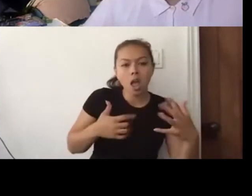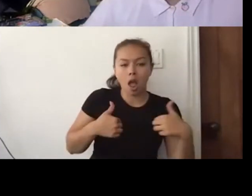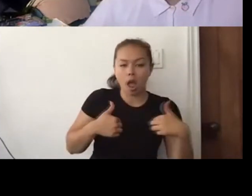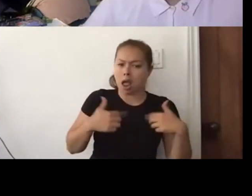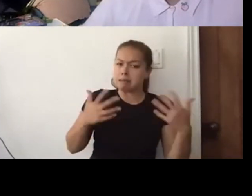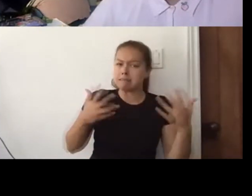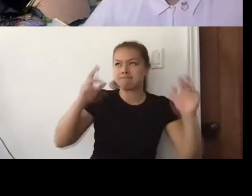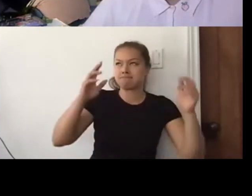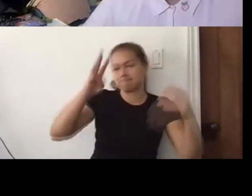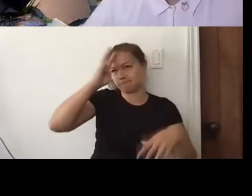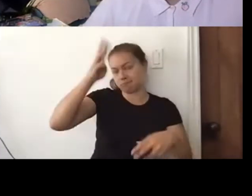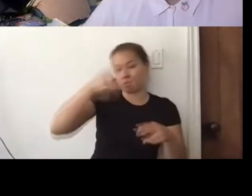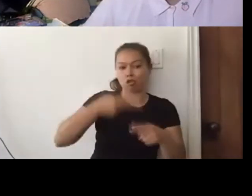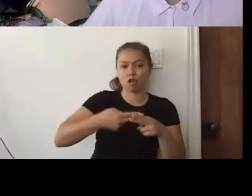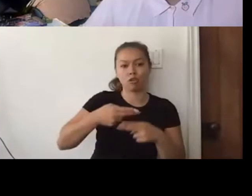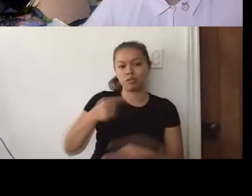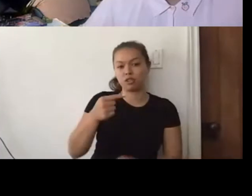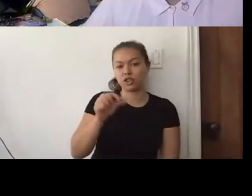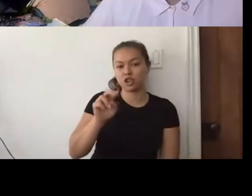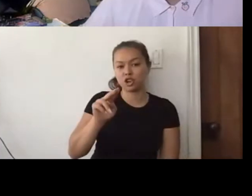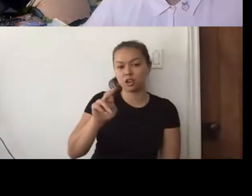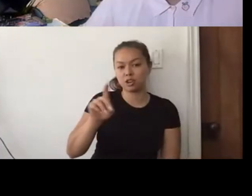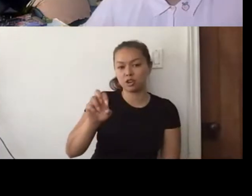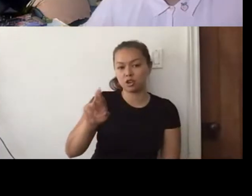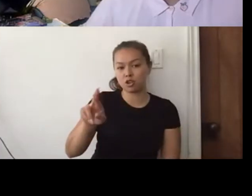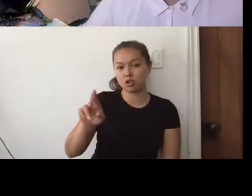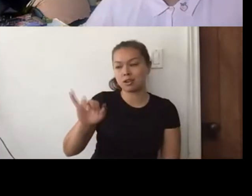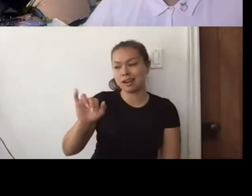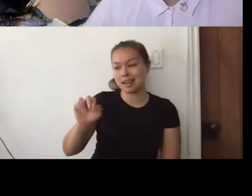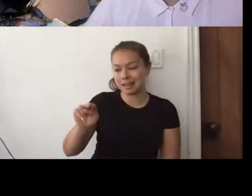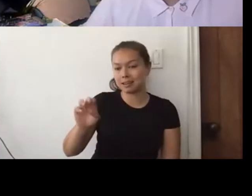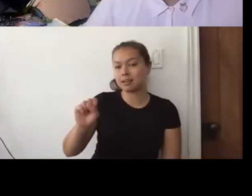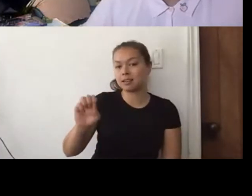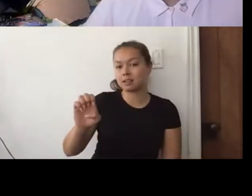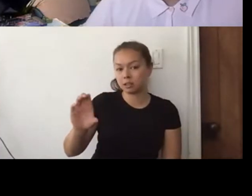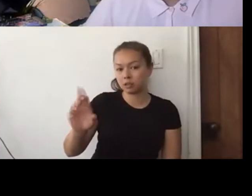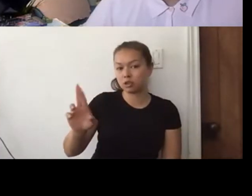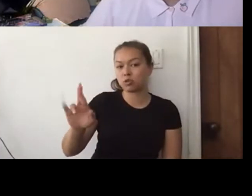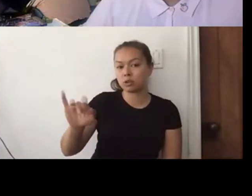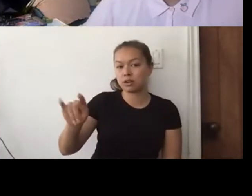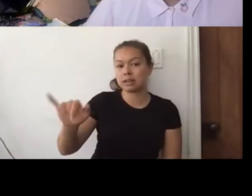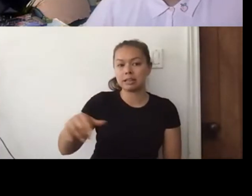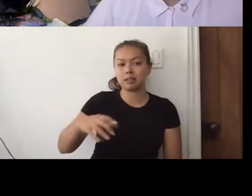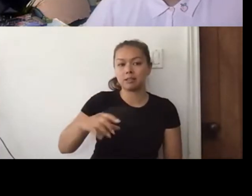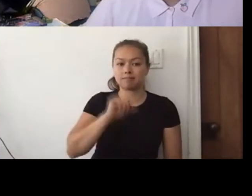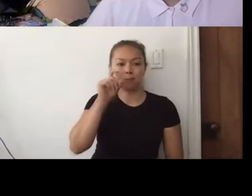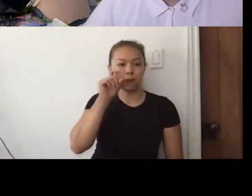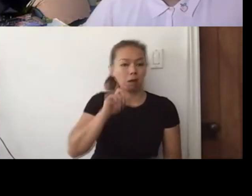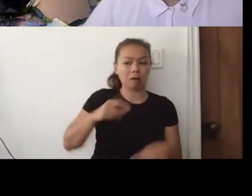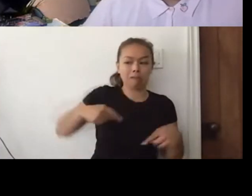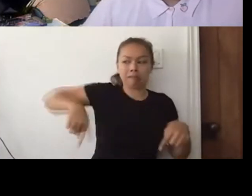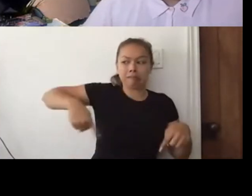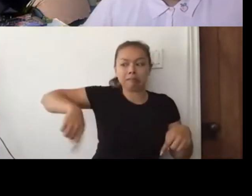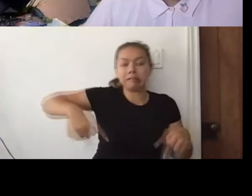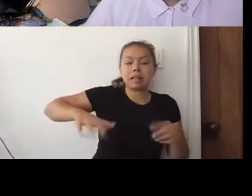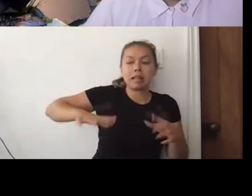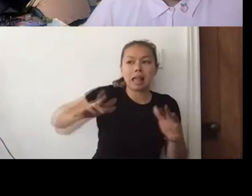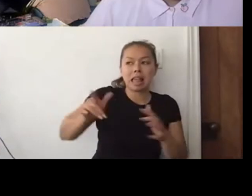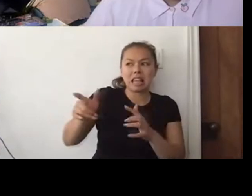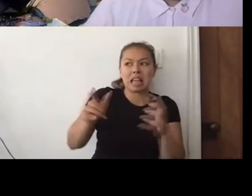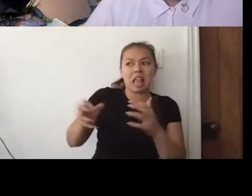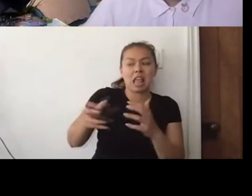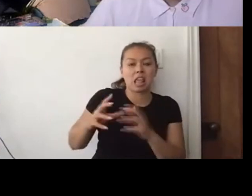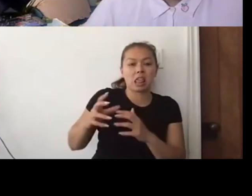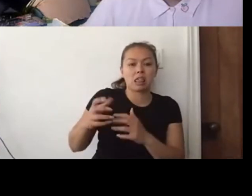first person to say that. There's probably someone else who quoted that word first, but I feel like it's a good definition of it. And it's basically the idea